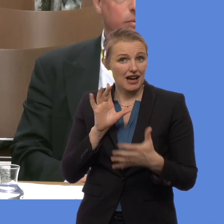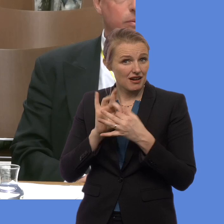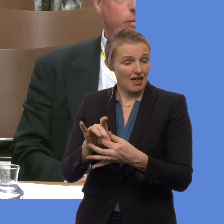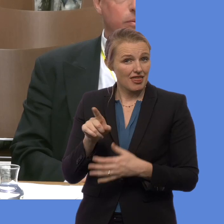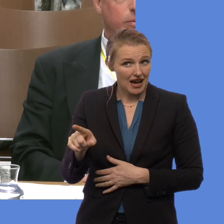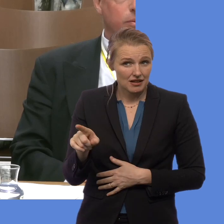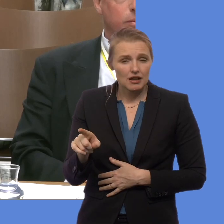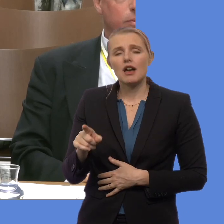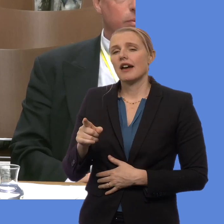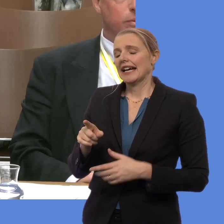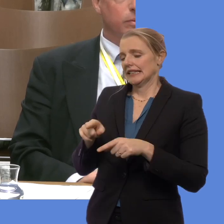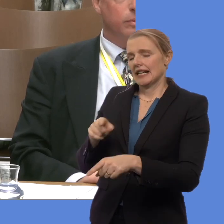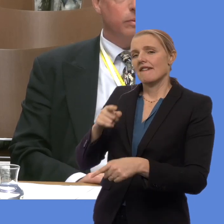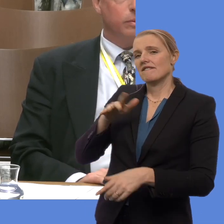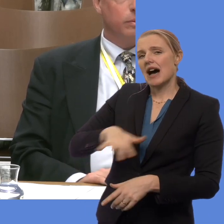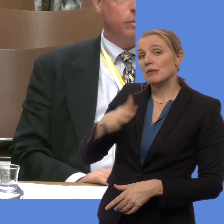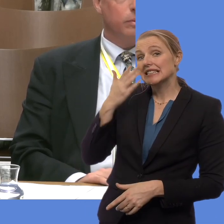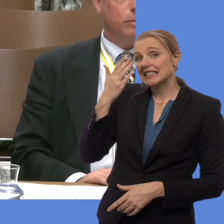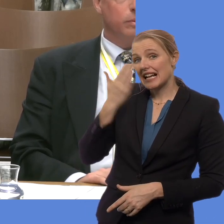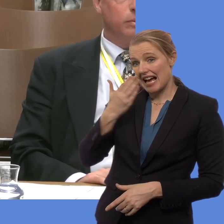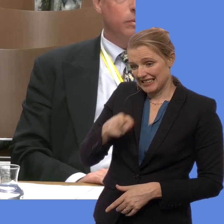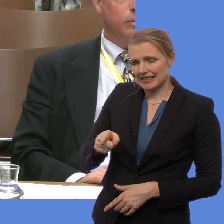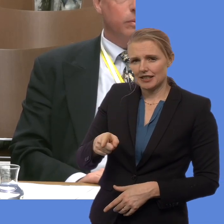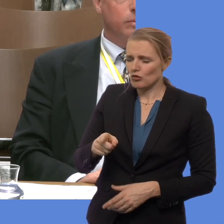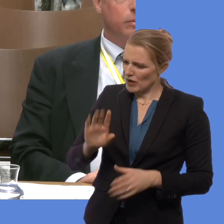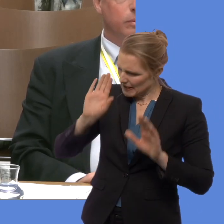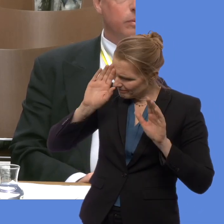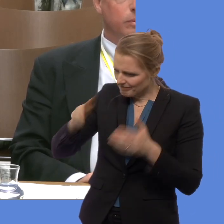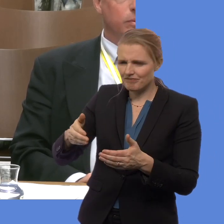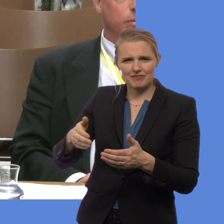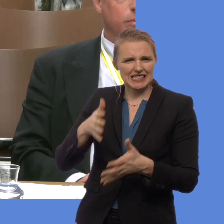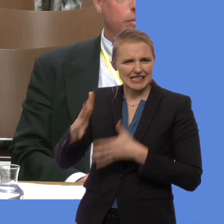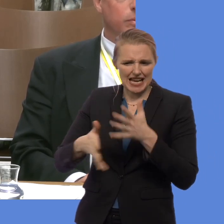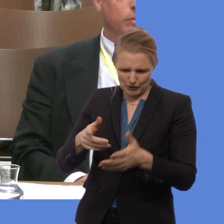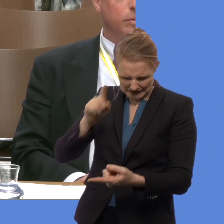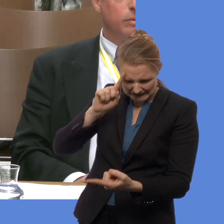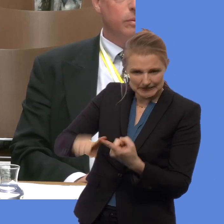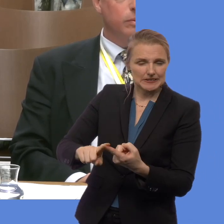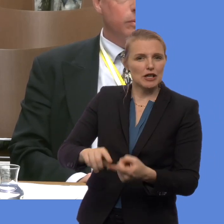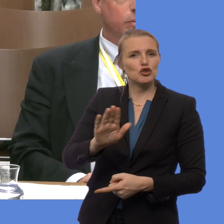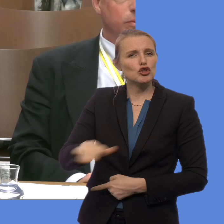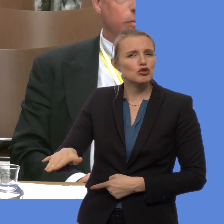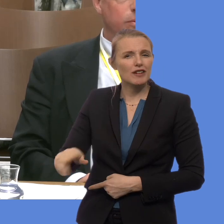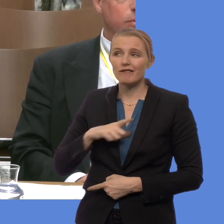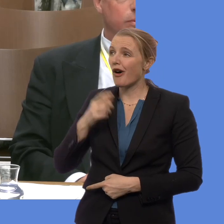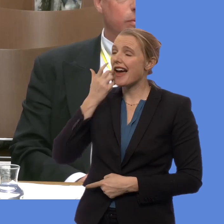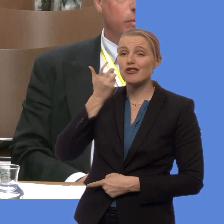Tailored family signing classes for families with signs heavily ingrained in everyday family